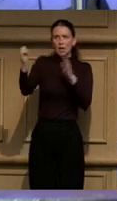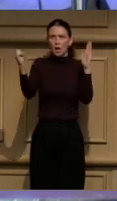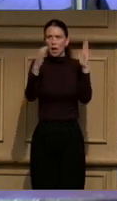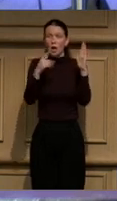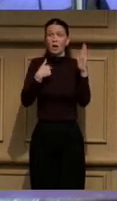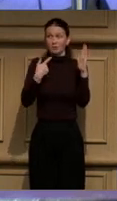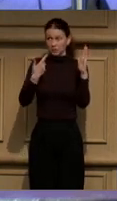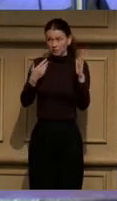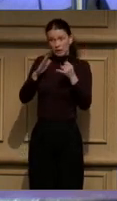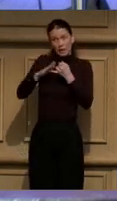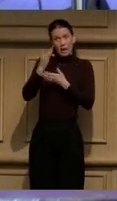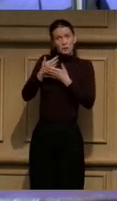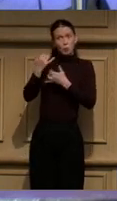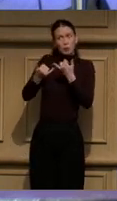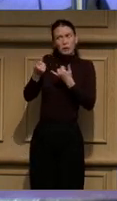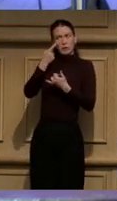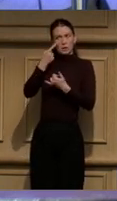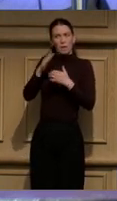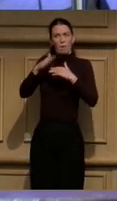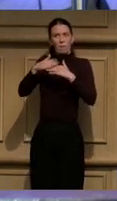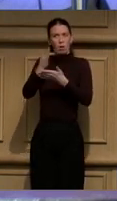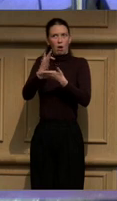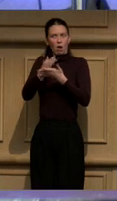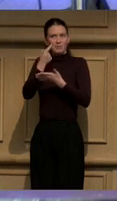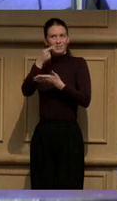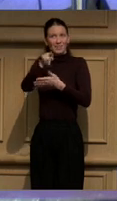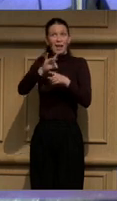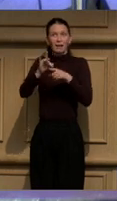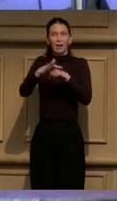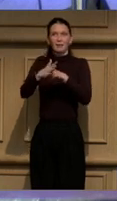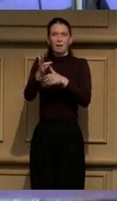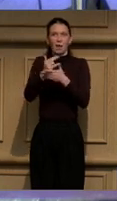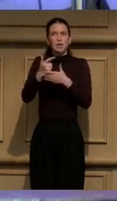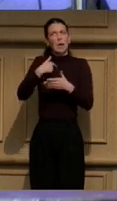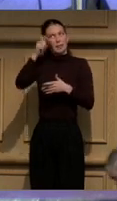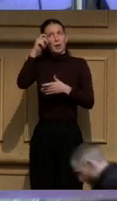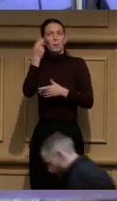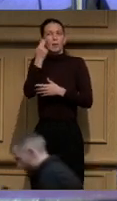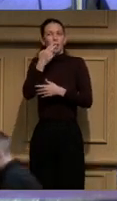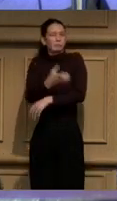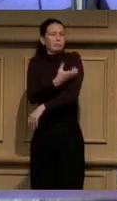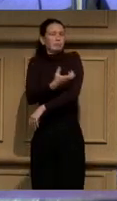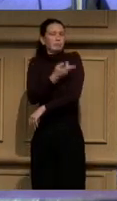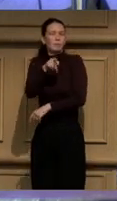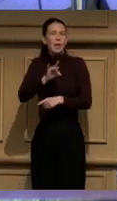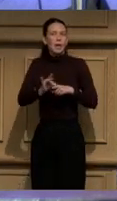for that. Mm-hmm. And I just felt that would be nice to be continued and have more